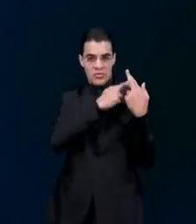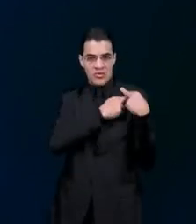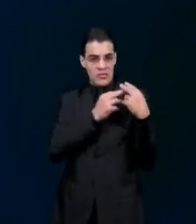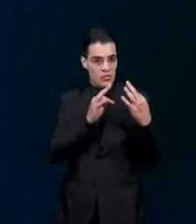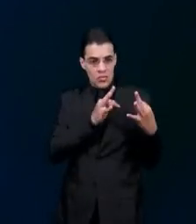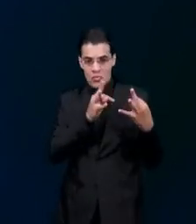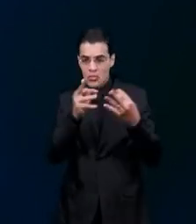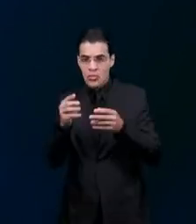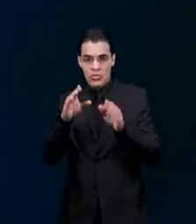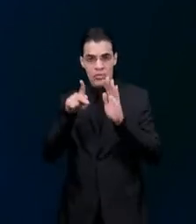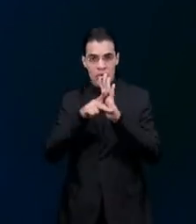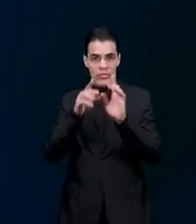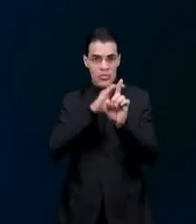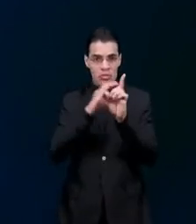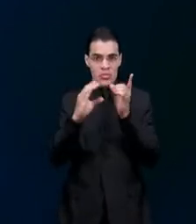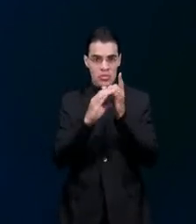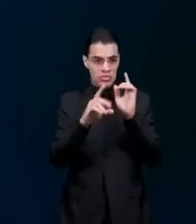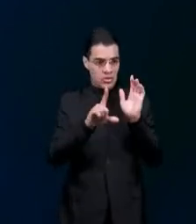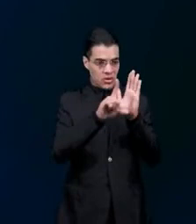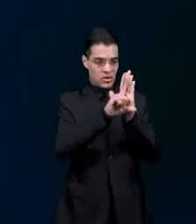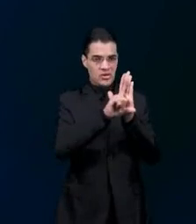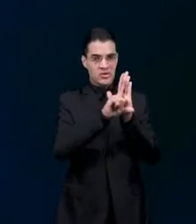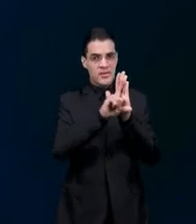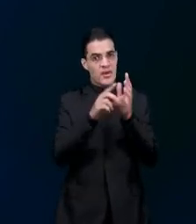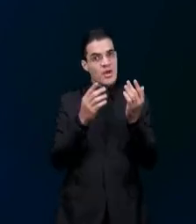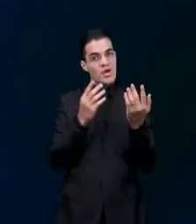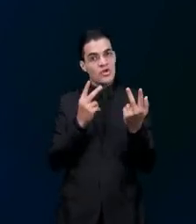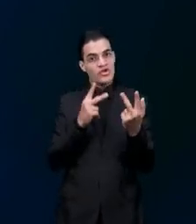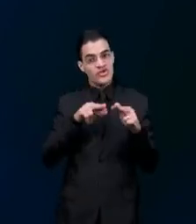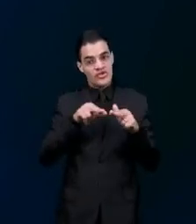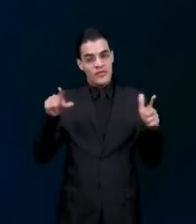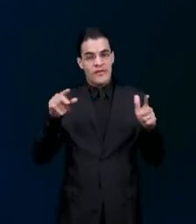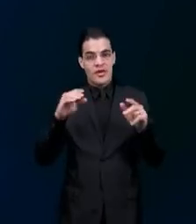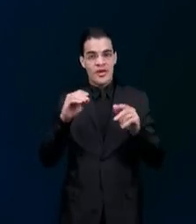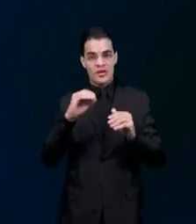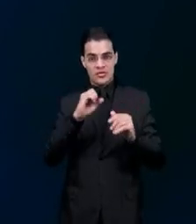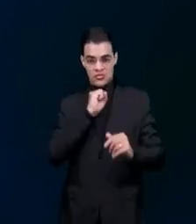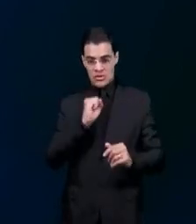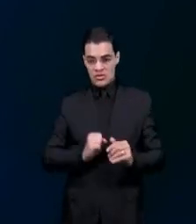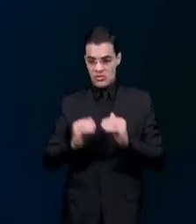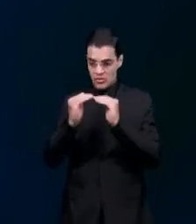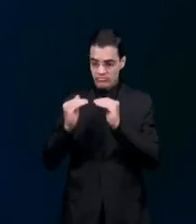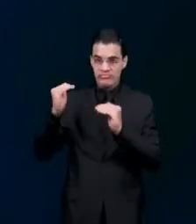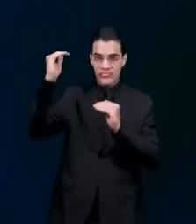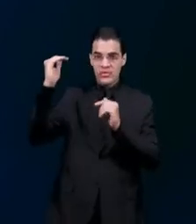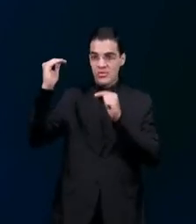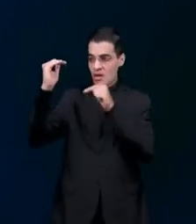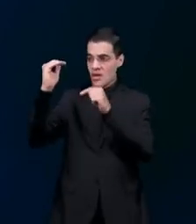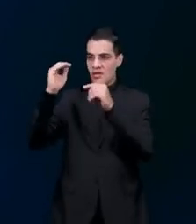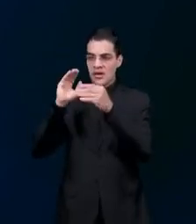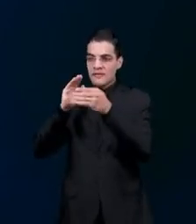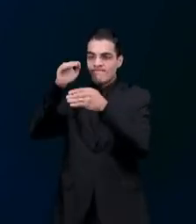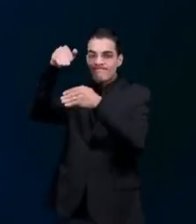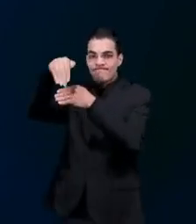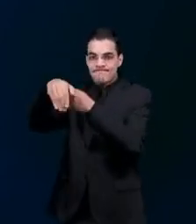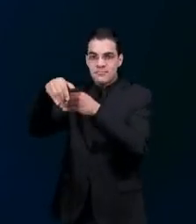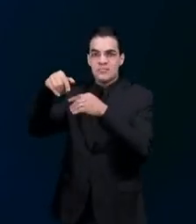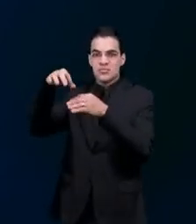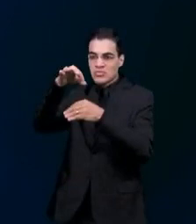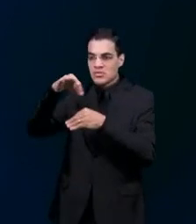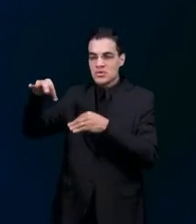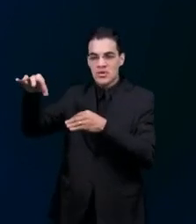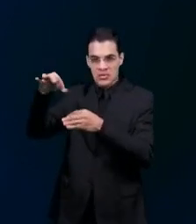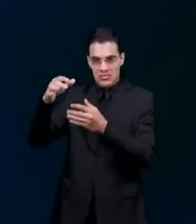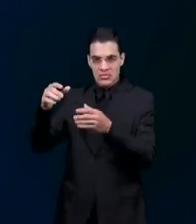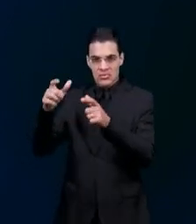the service of the law. Now the high priest could go beyond the priest because he would enter the Holy of Holies and was